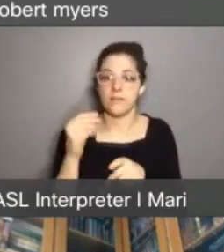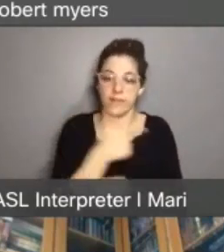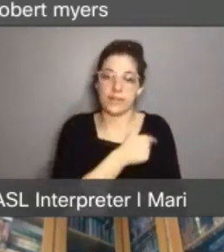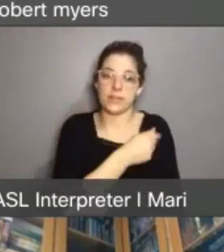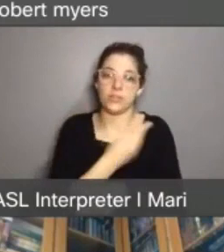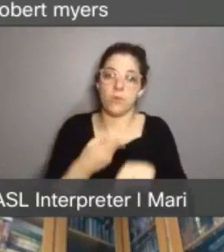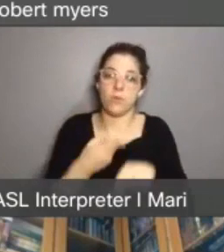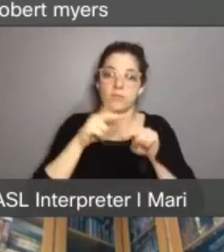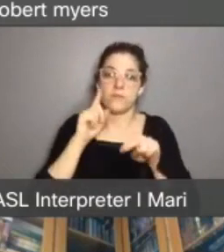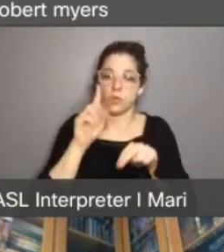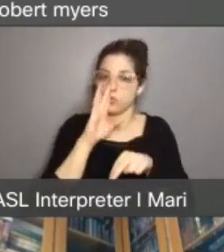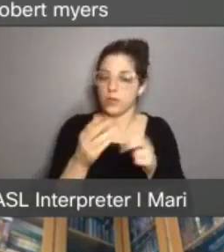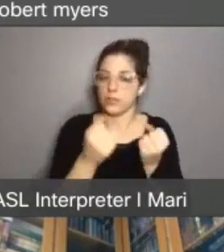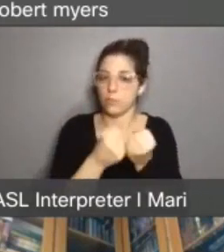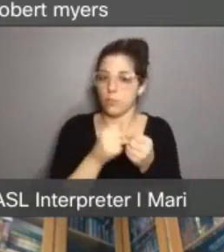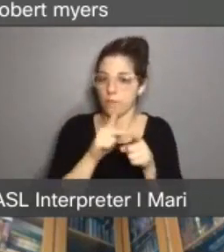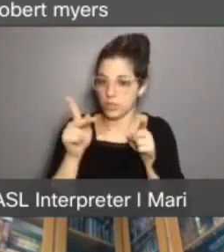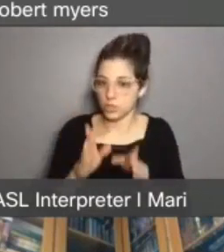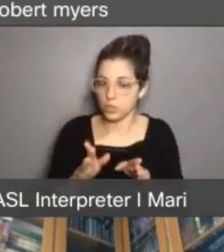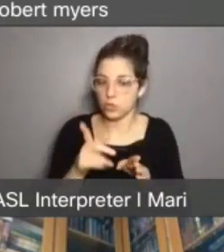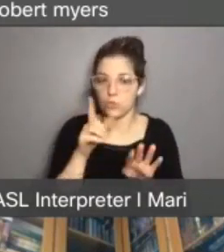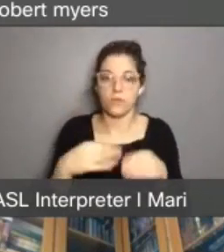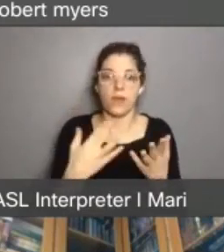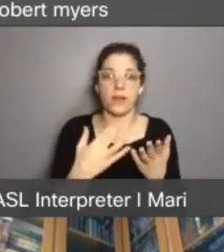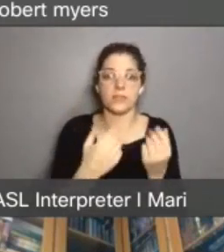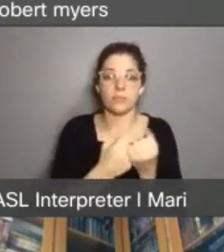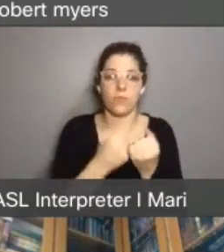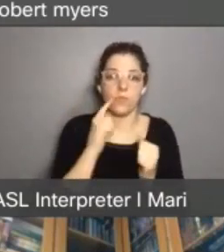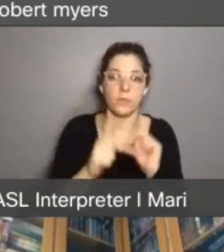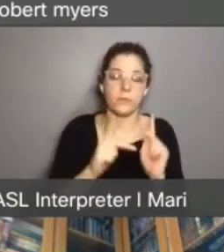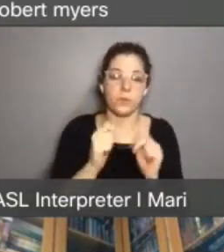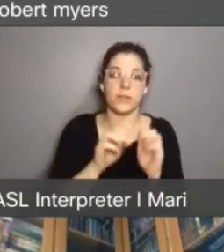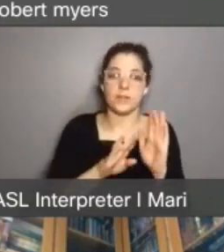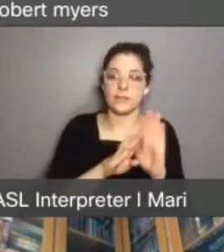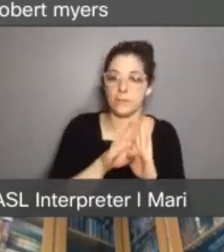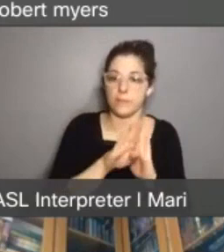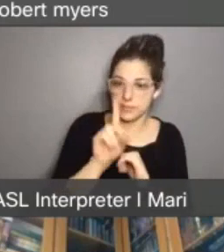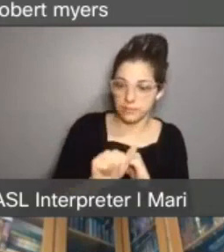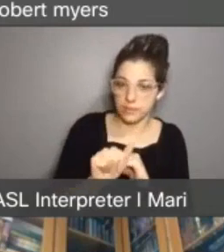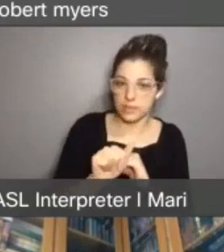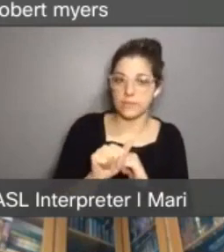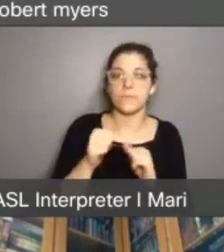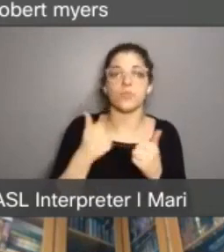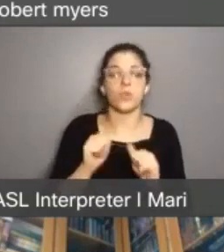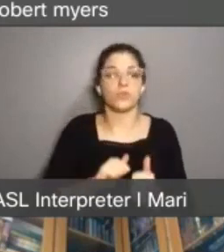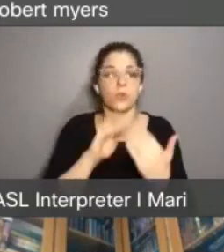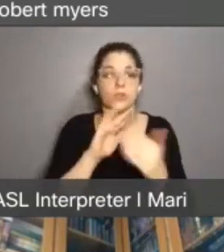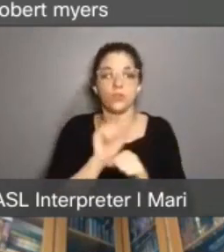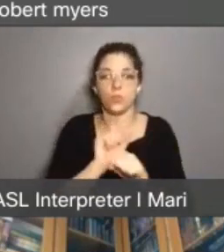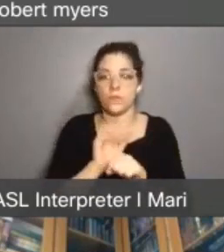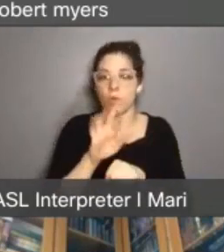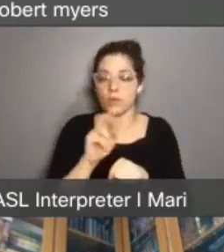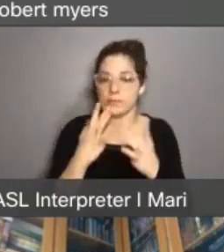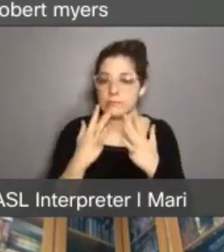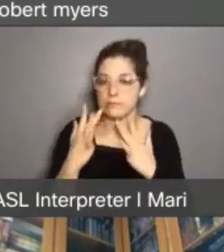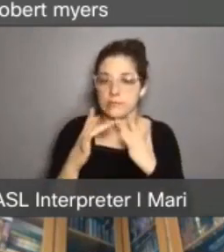bonuses for direct support professionals who provide support for people with developmental disabilities in an effort to address workforce shortages